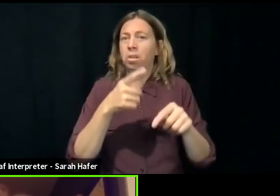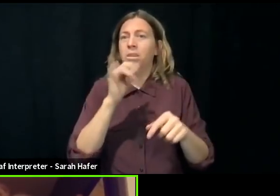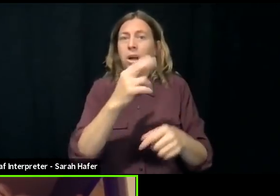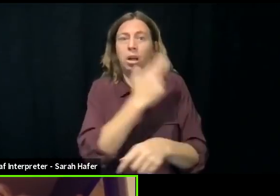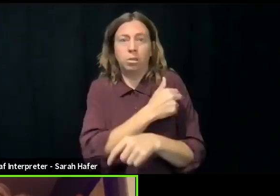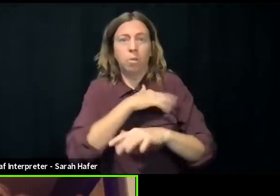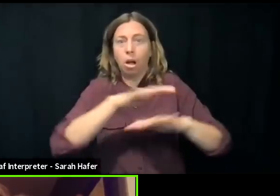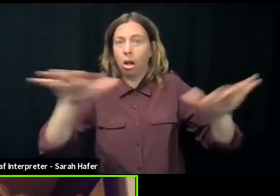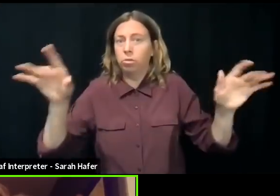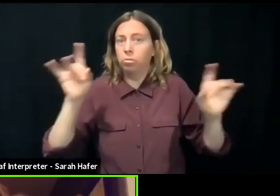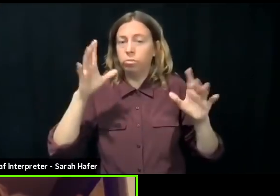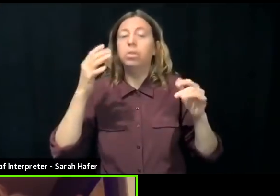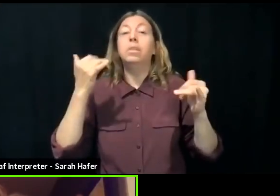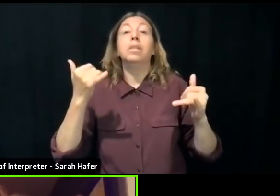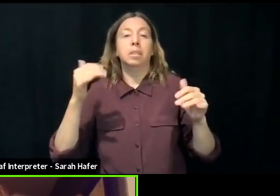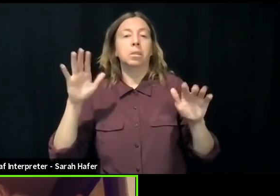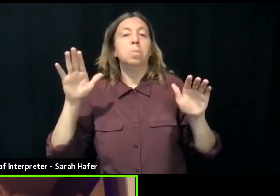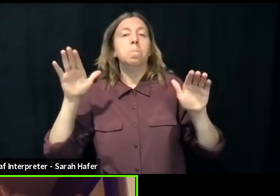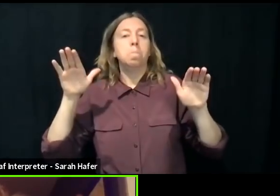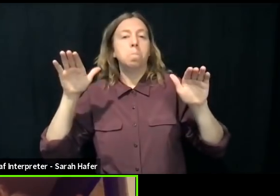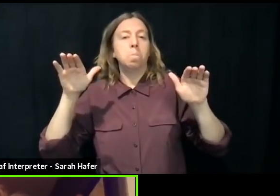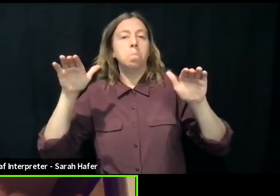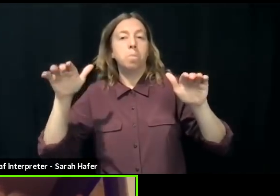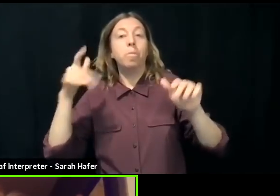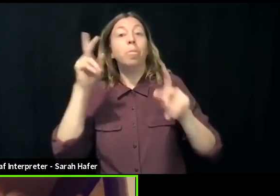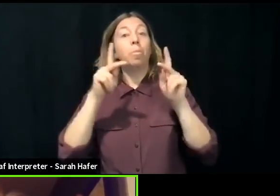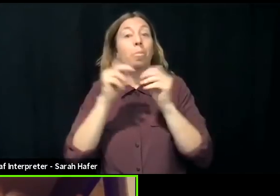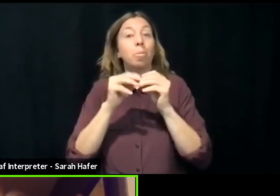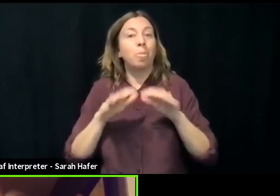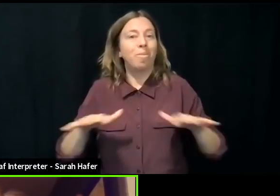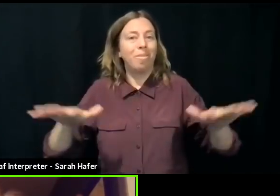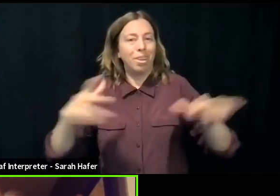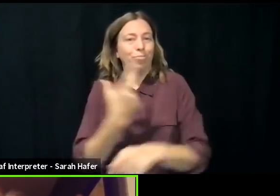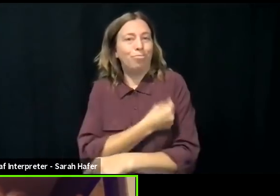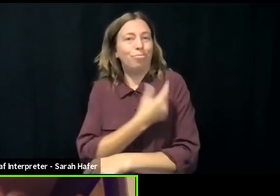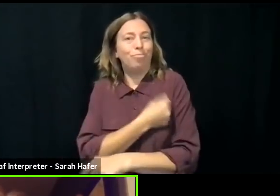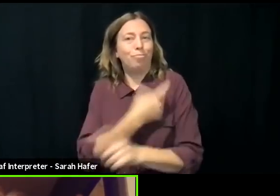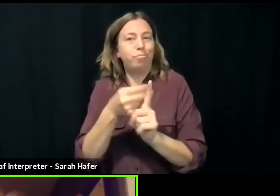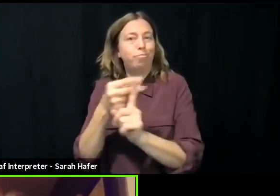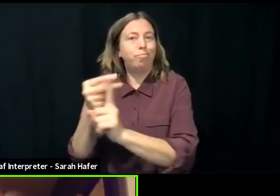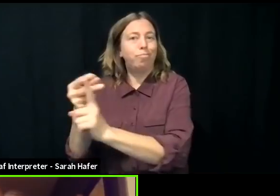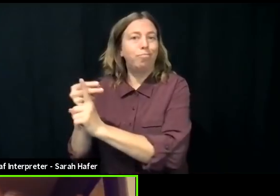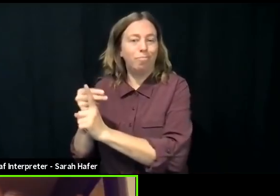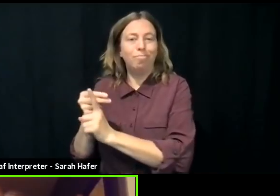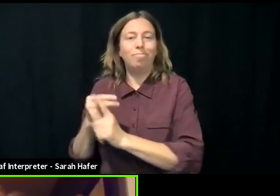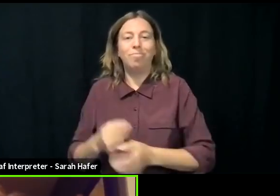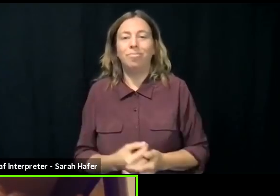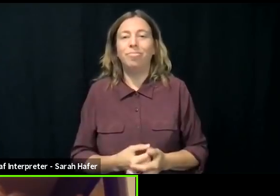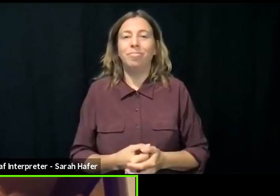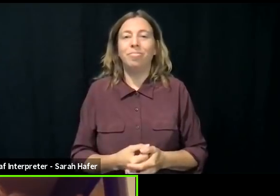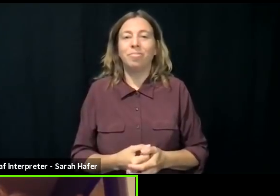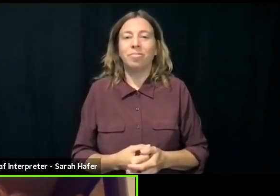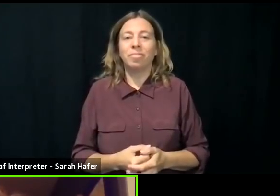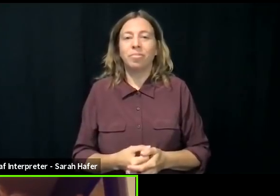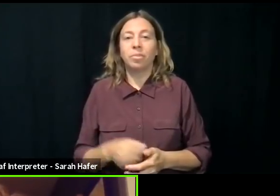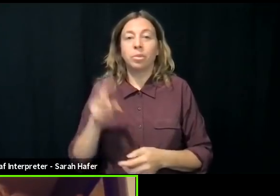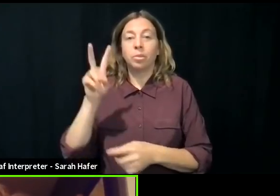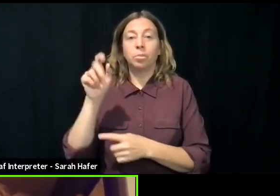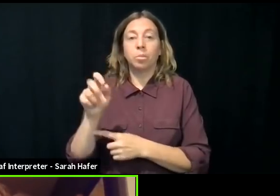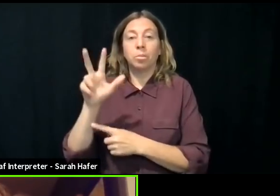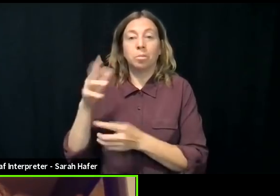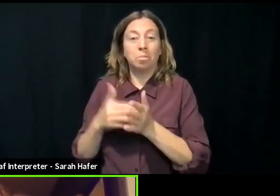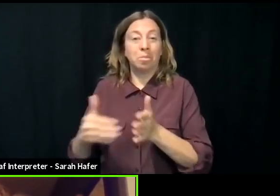This is not a coincidence. More than 2.3 million Oregonians have received at least one dose of vaccine, and more than